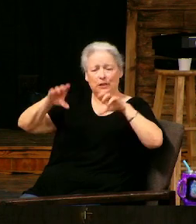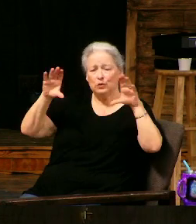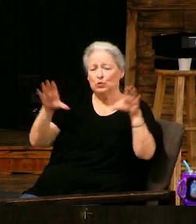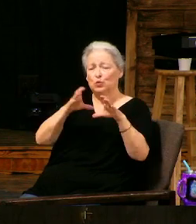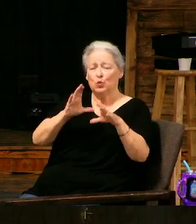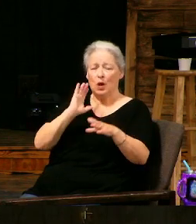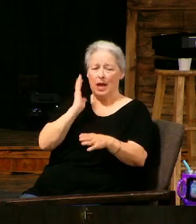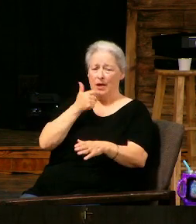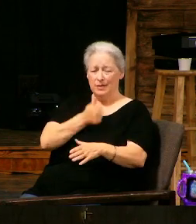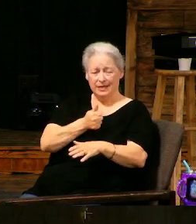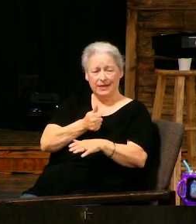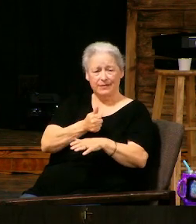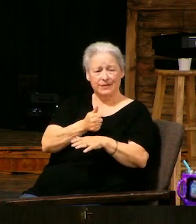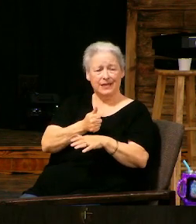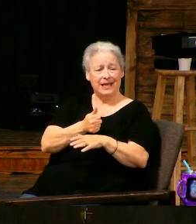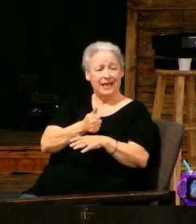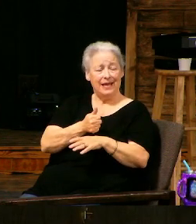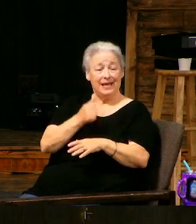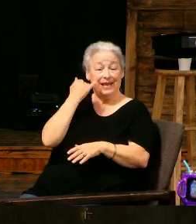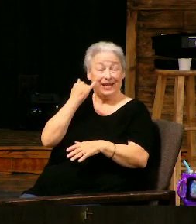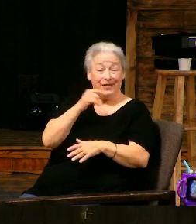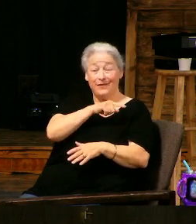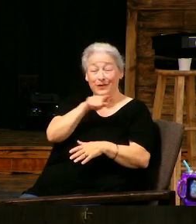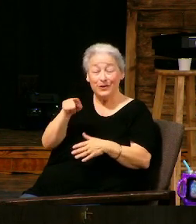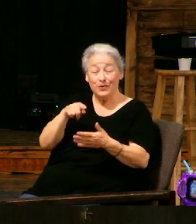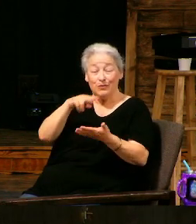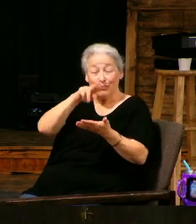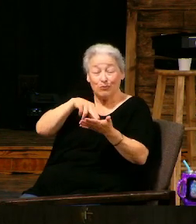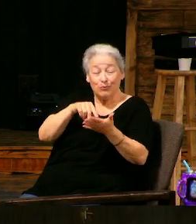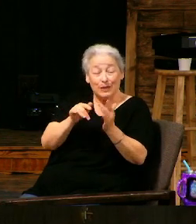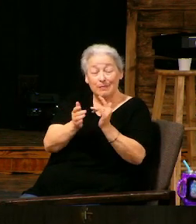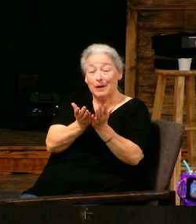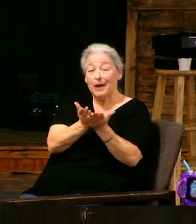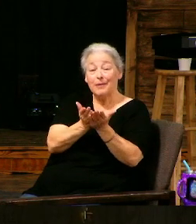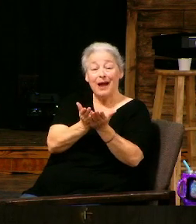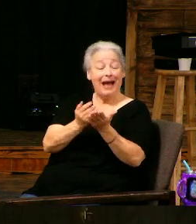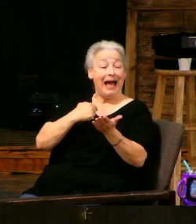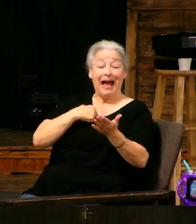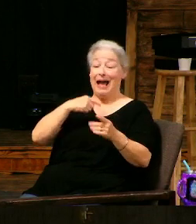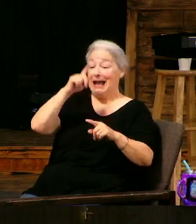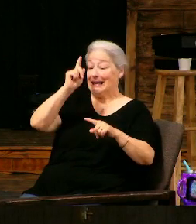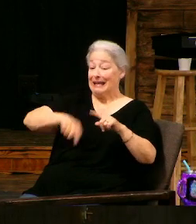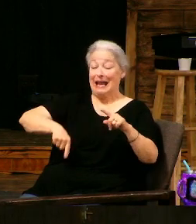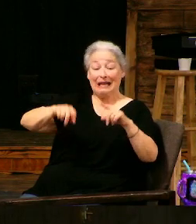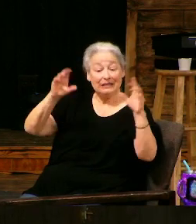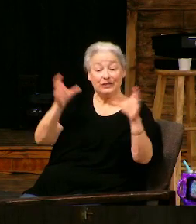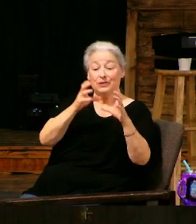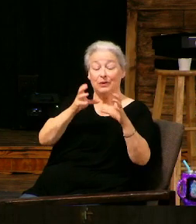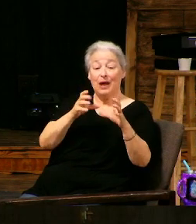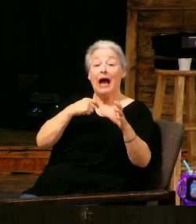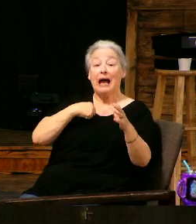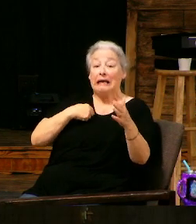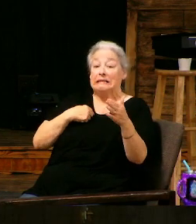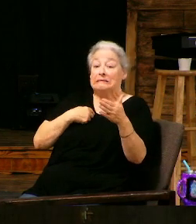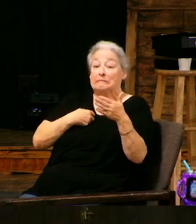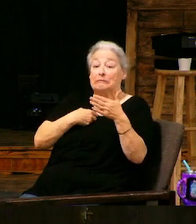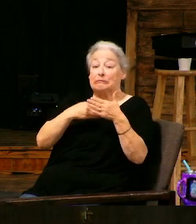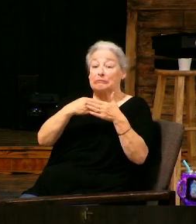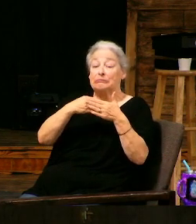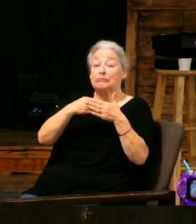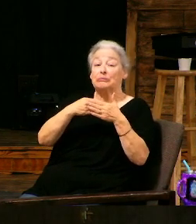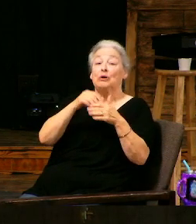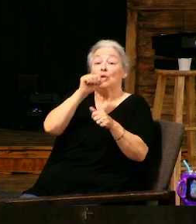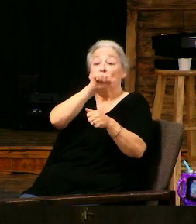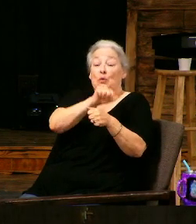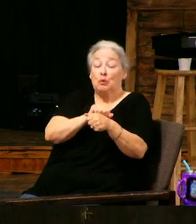read this Bible, Fred can't pull this off. I just can't. Now, I can come close. I can work and work and work and work and study the